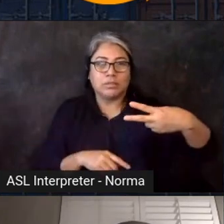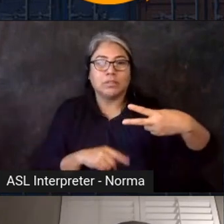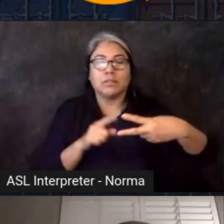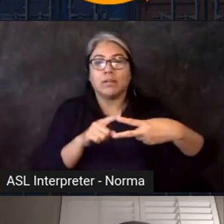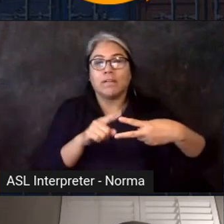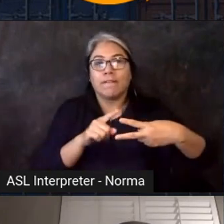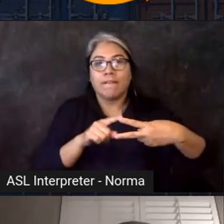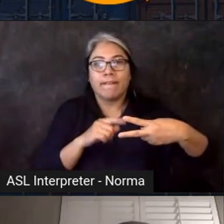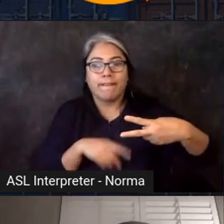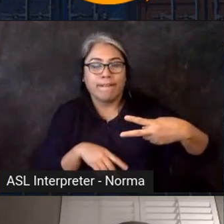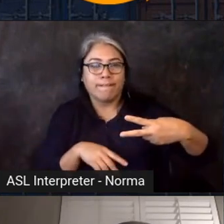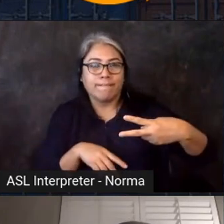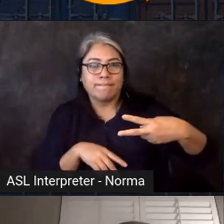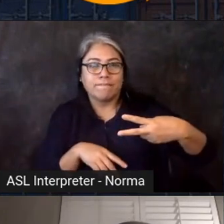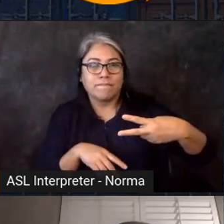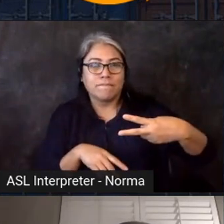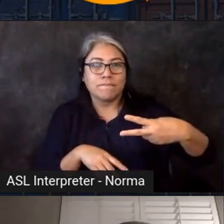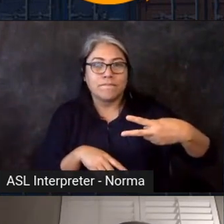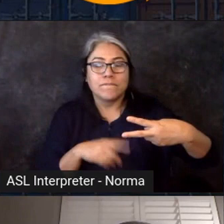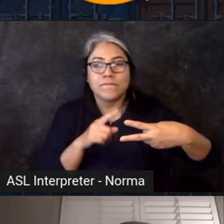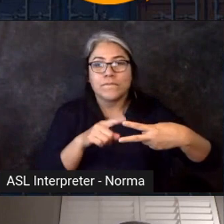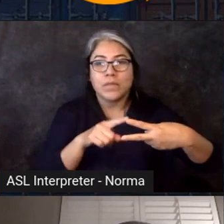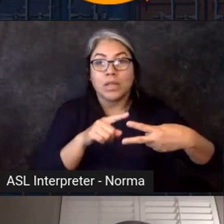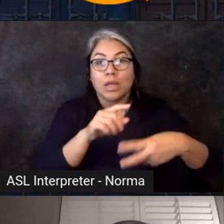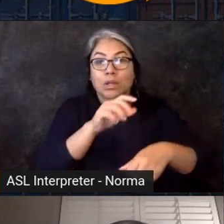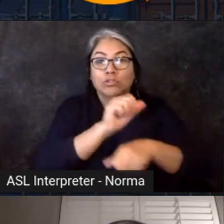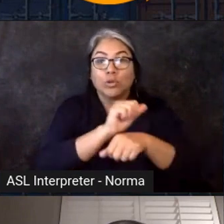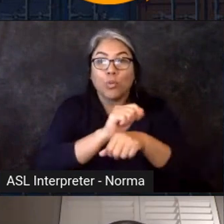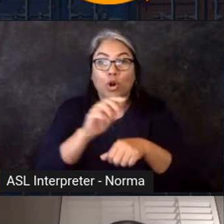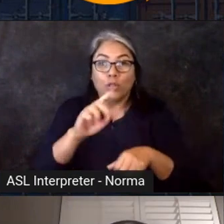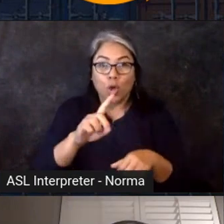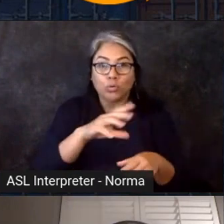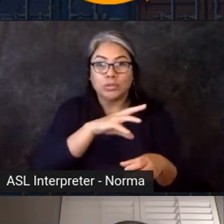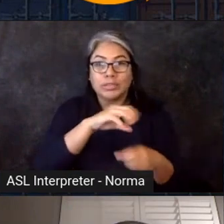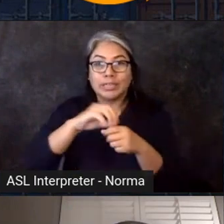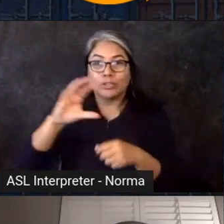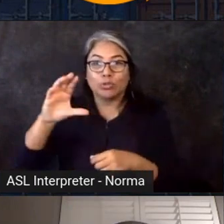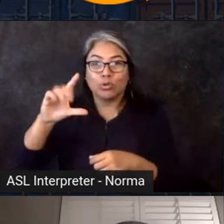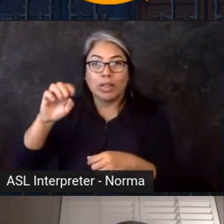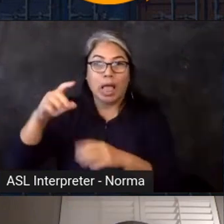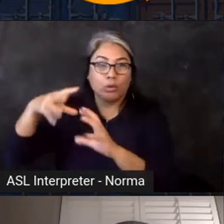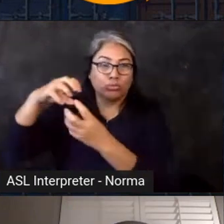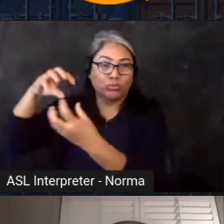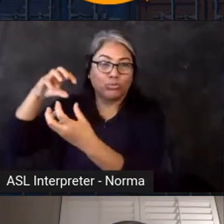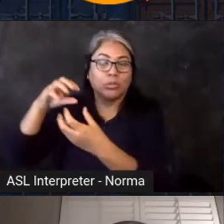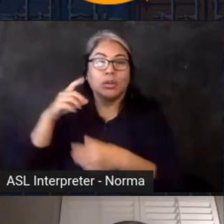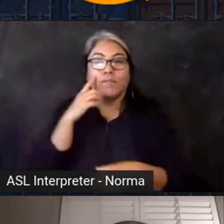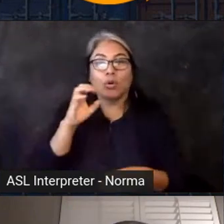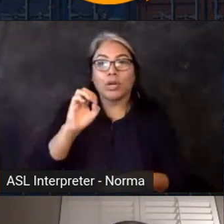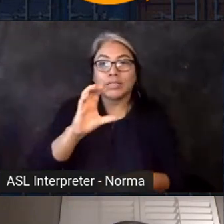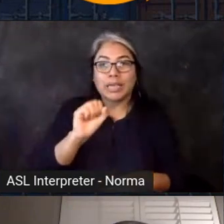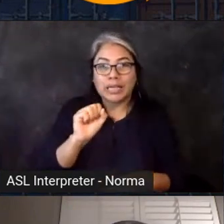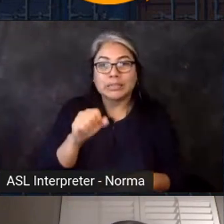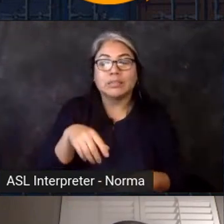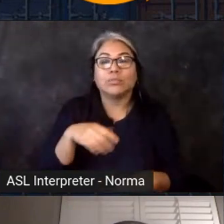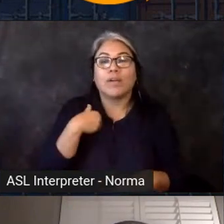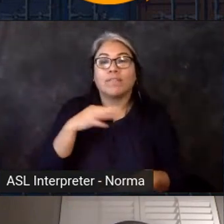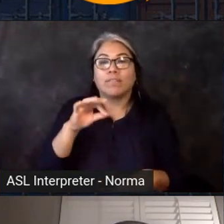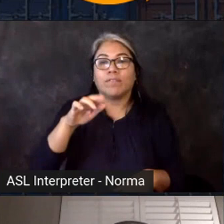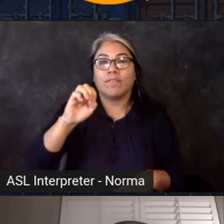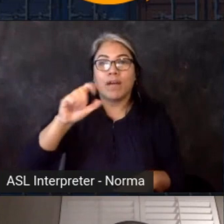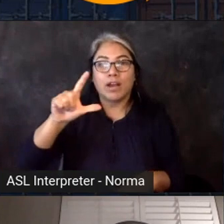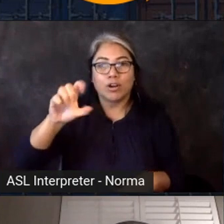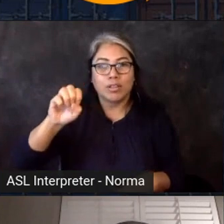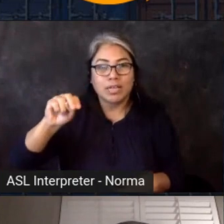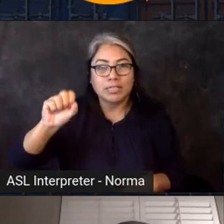agent, FluentBit. We have for ECS, we're using FireLens, and then we're also, we can take in